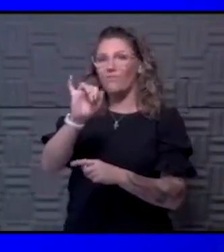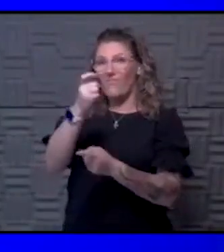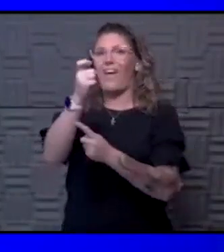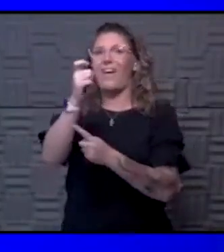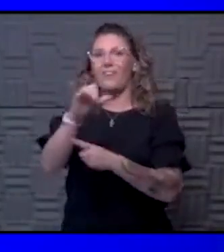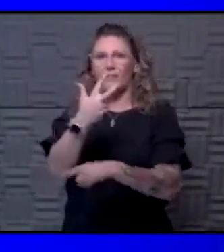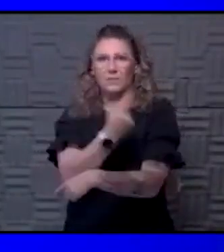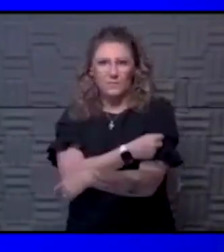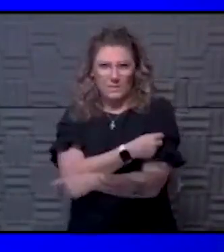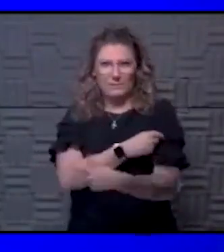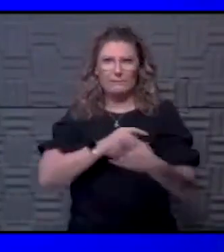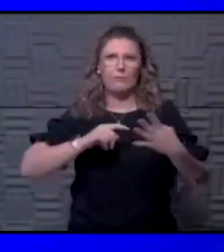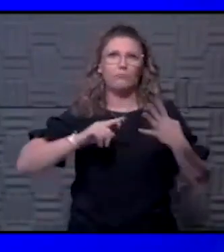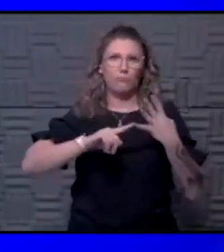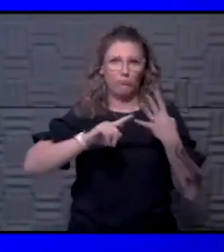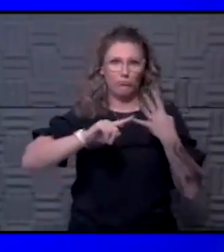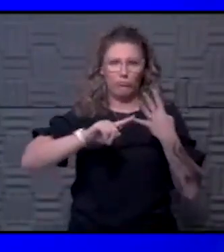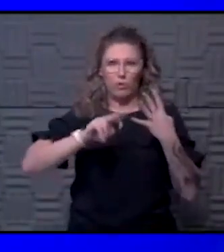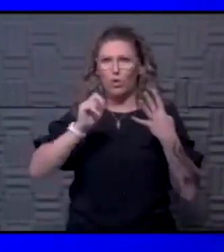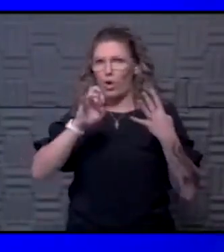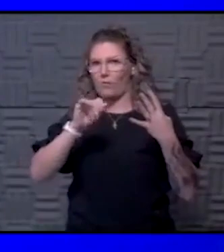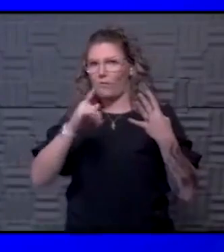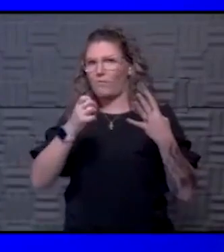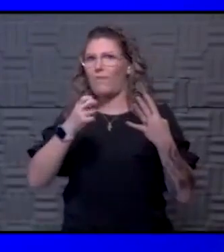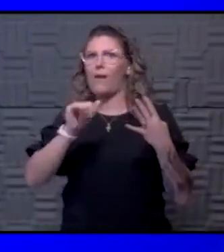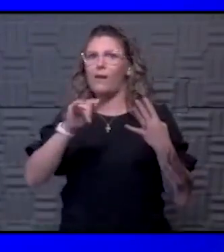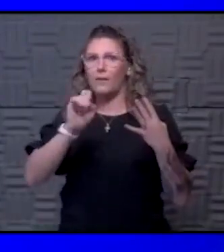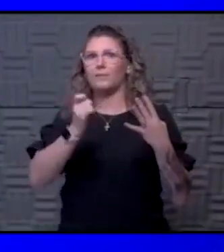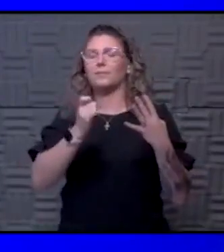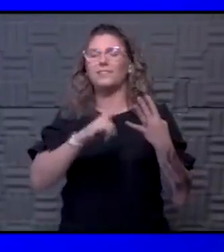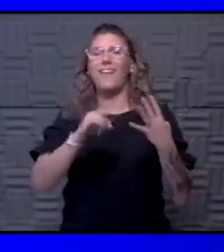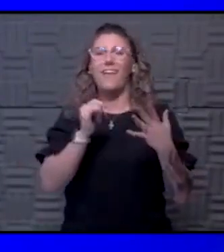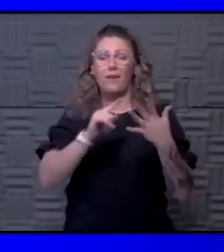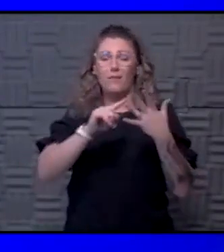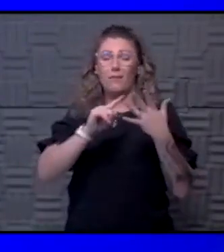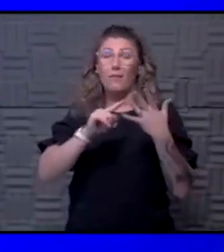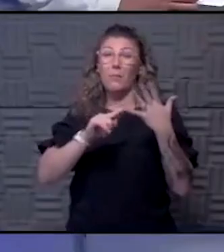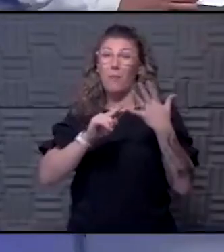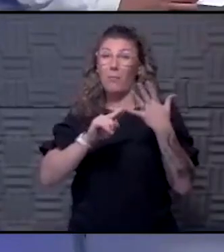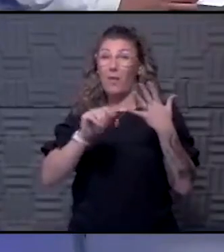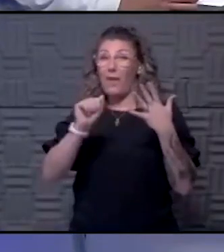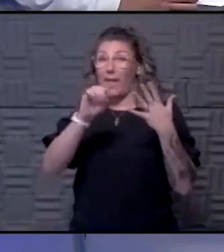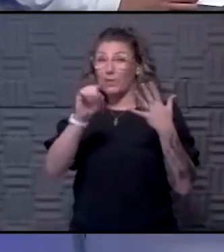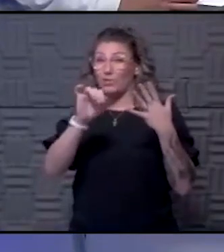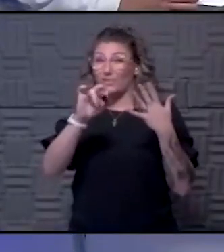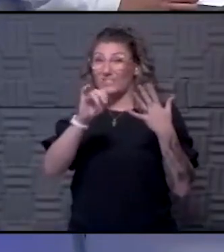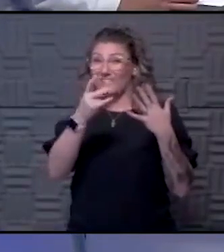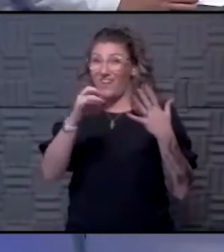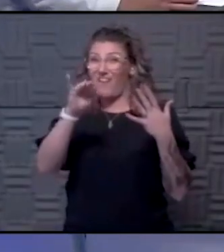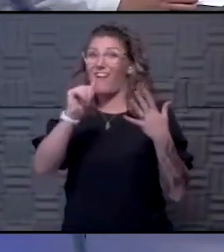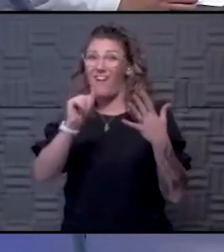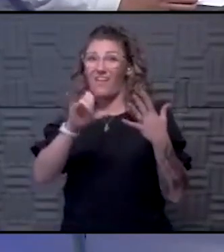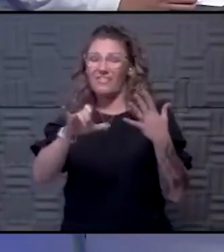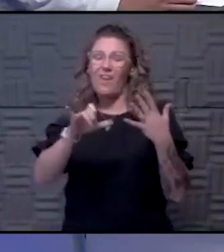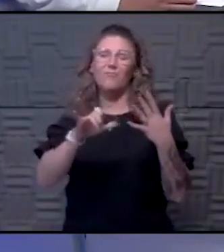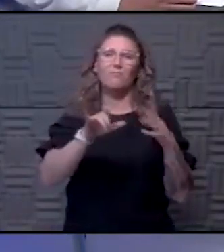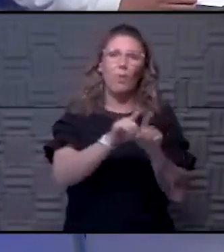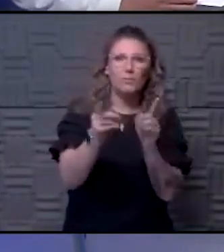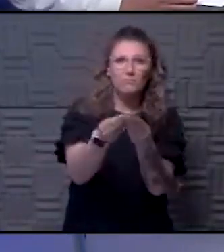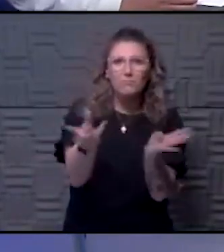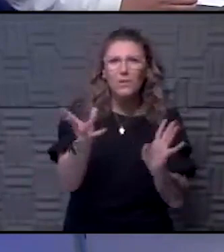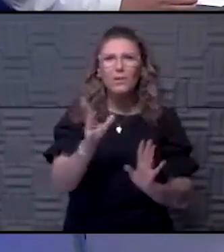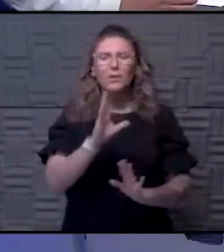possibly even AstraZeneca, because that is being rolled out around the world as well. So let's see, Catherine, what are your thoughts around this? Because I